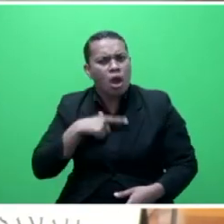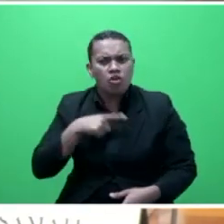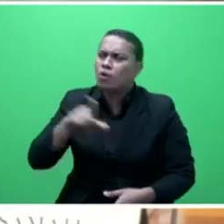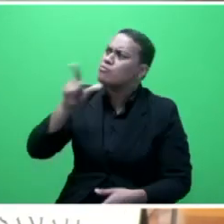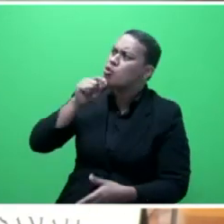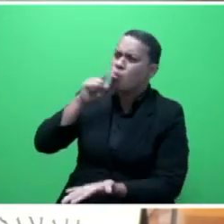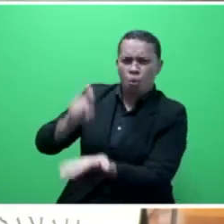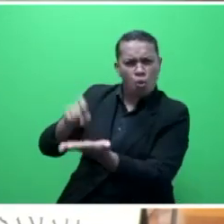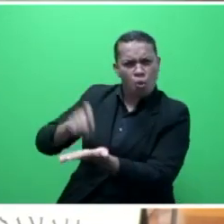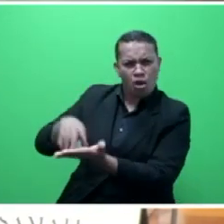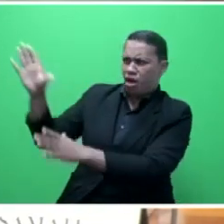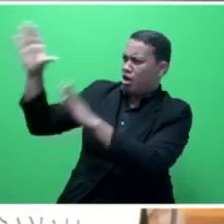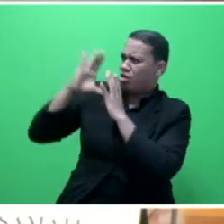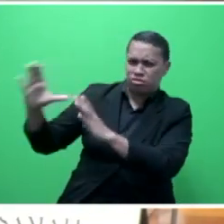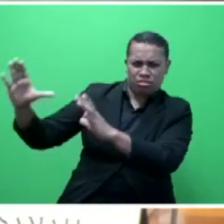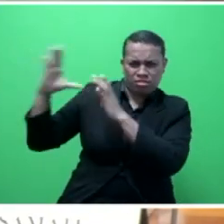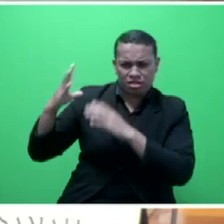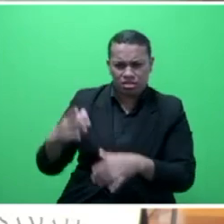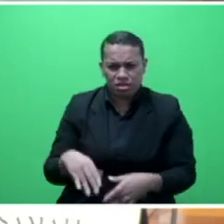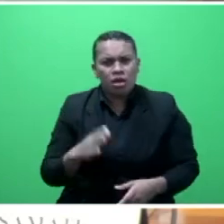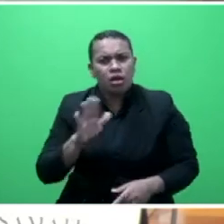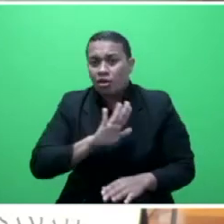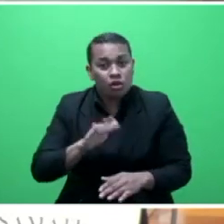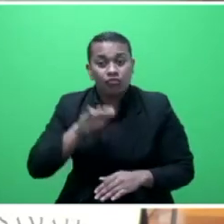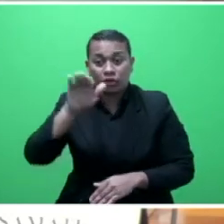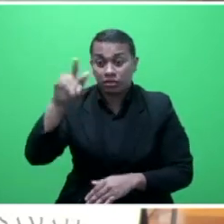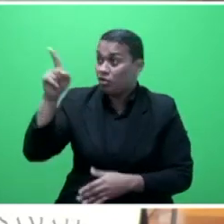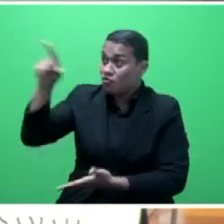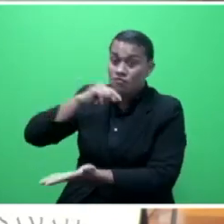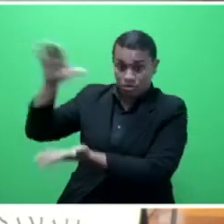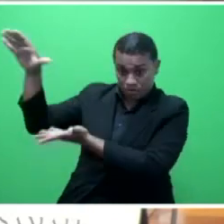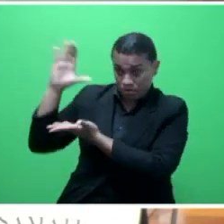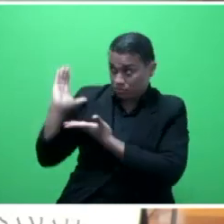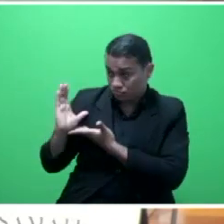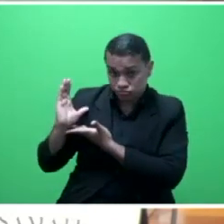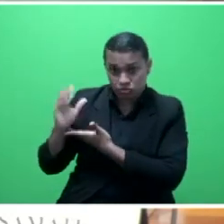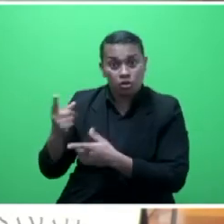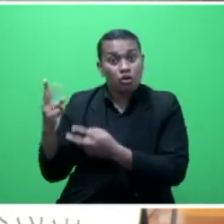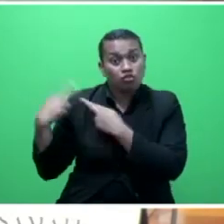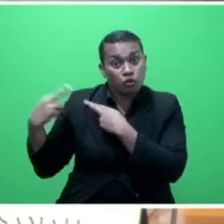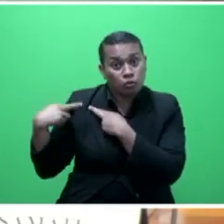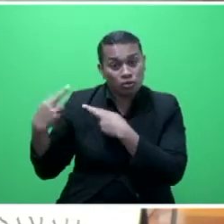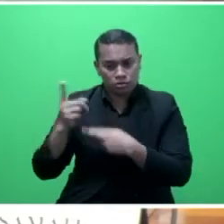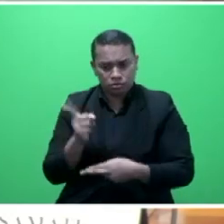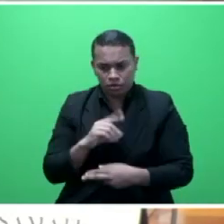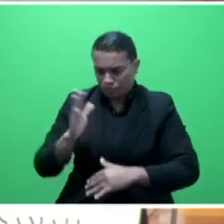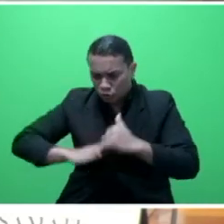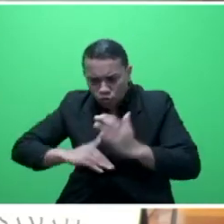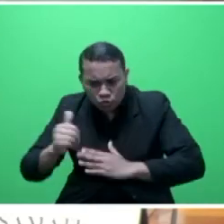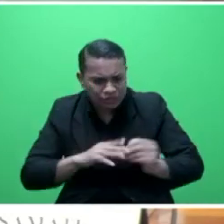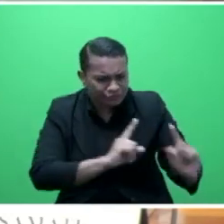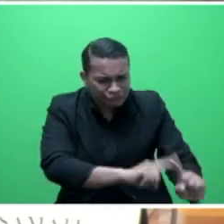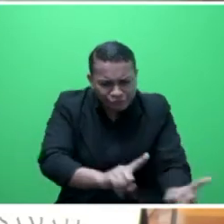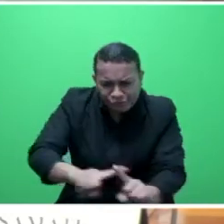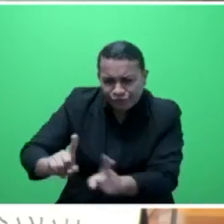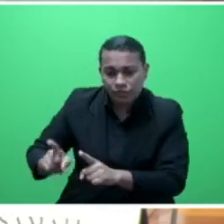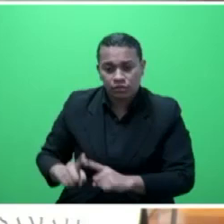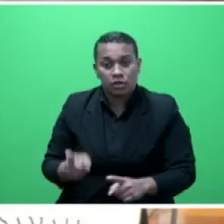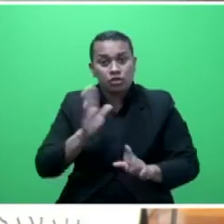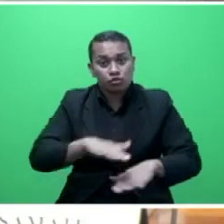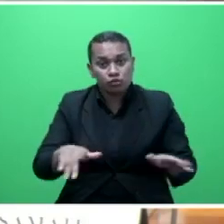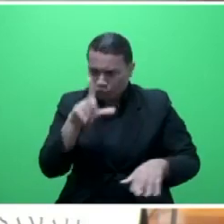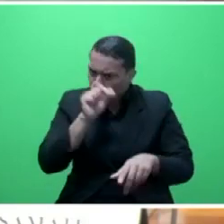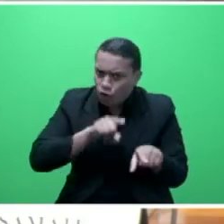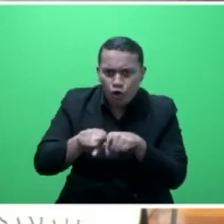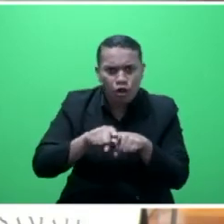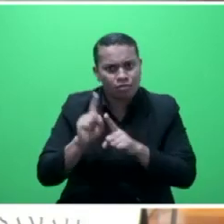prudently, we allow our children to be educated, our communities to be connected to electricity, roads and jetties, and our economy to grow.